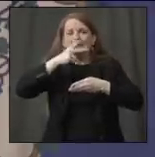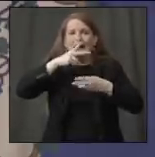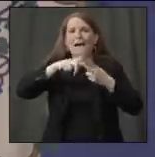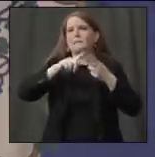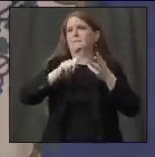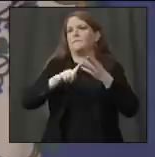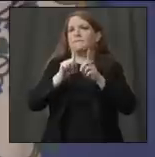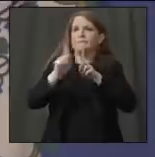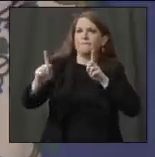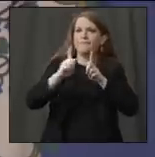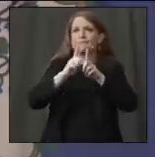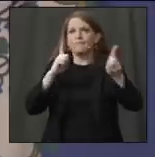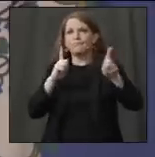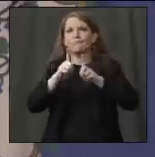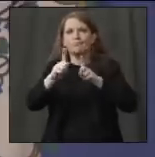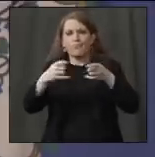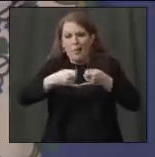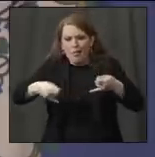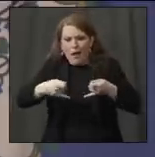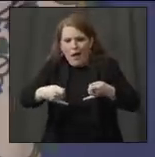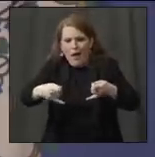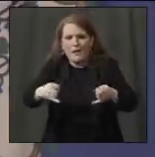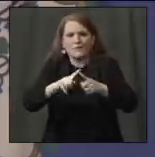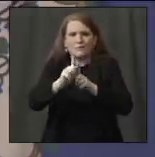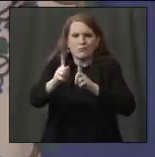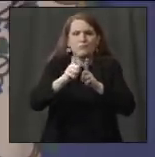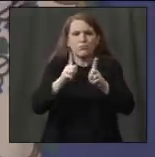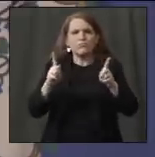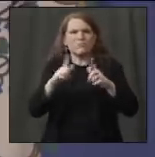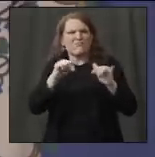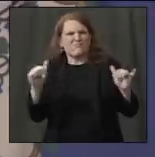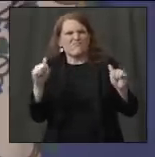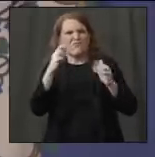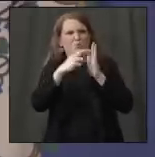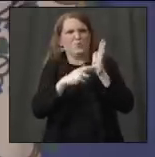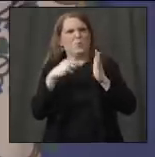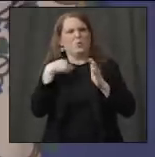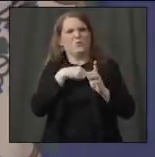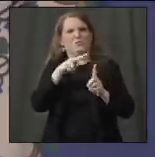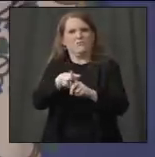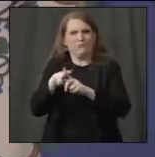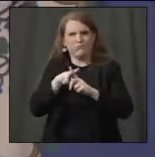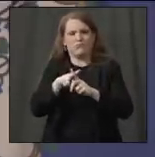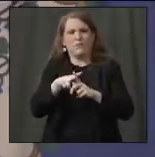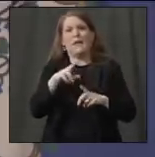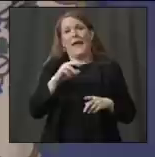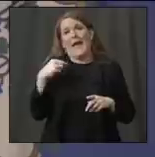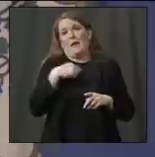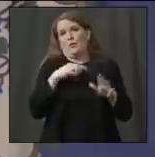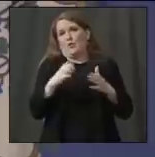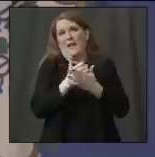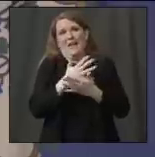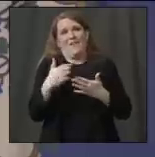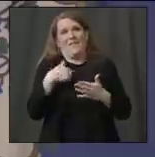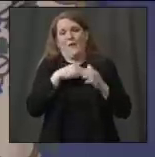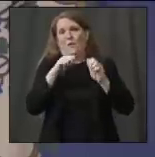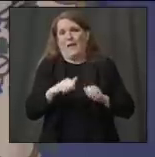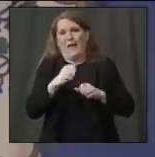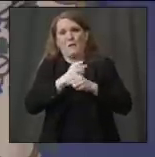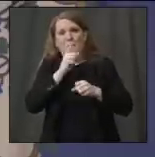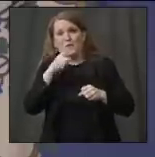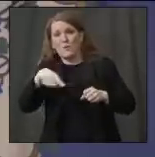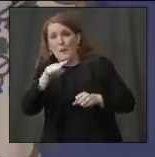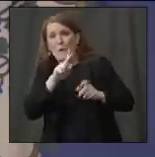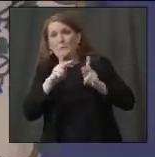make sure everybody working at those grocery stores are treated like first responders. And, Paul will tell you that we just opened up